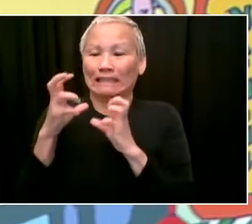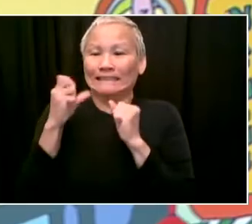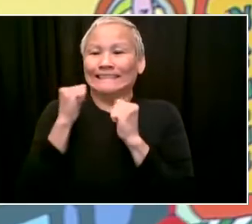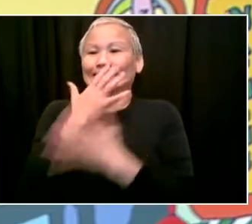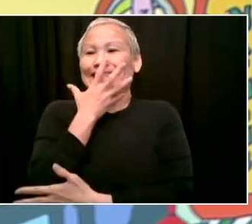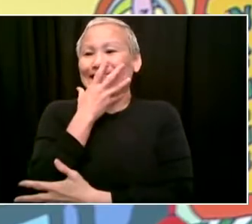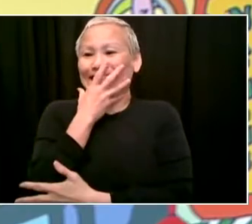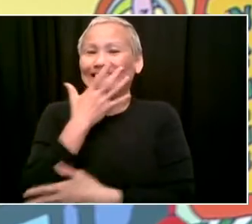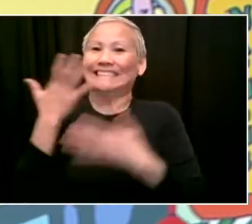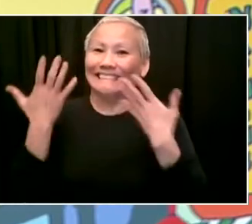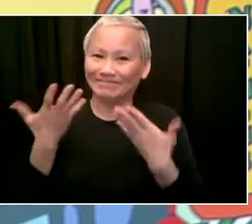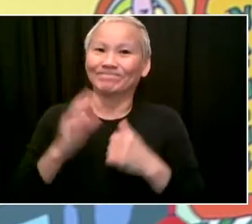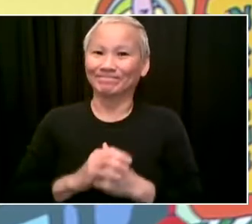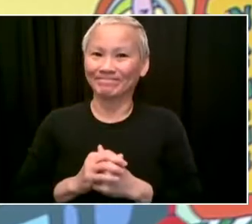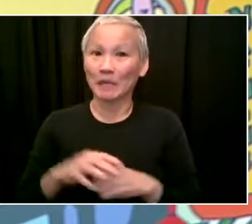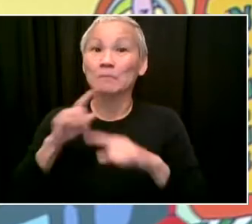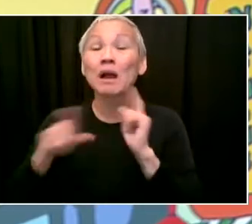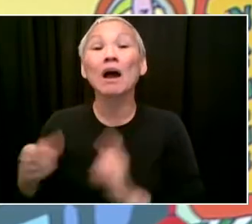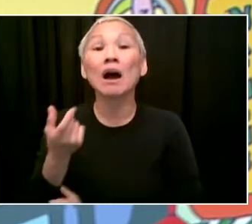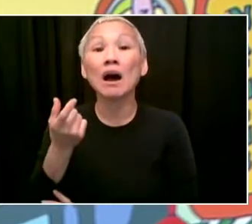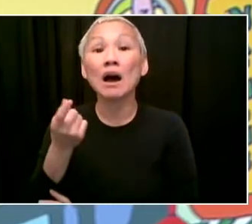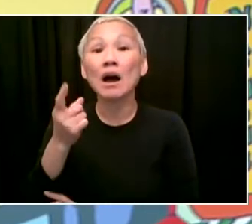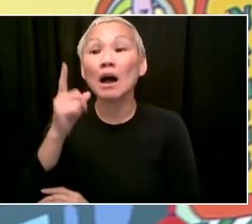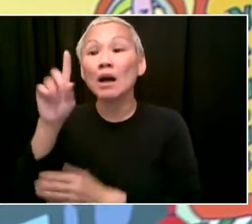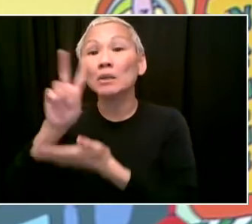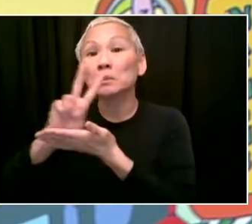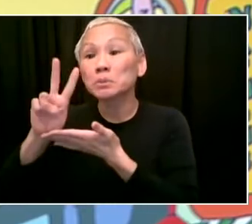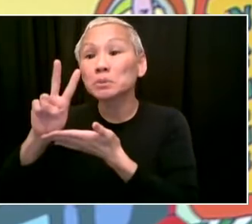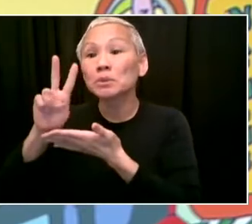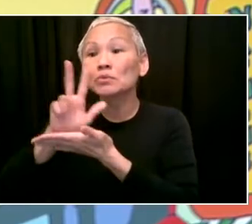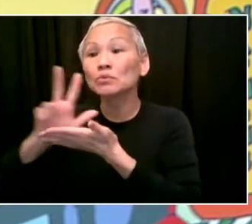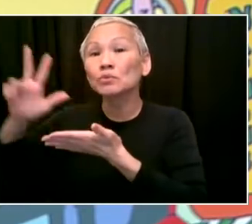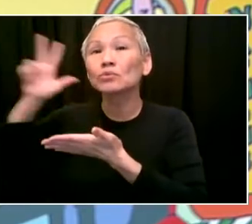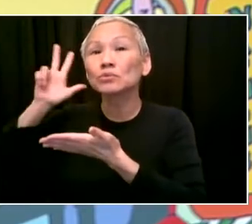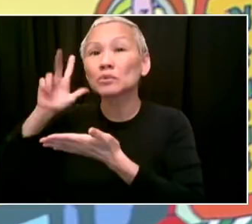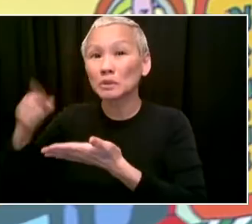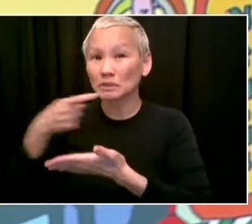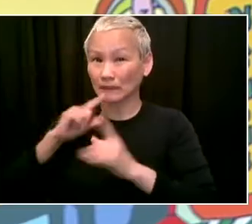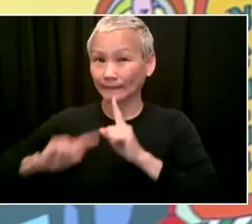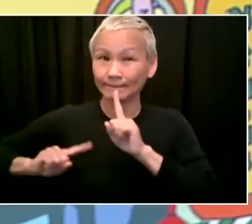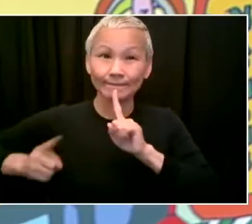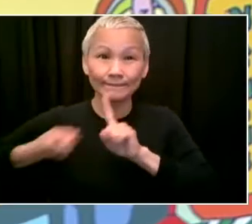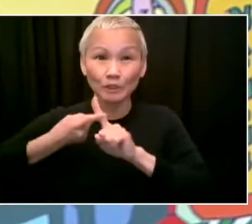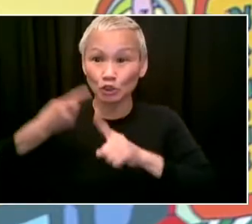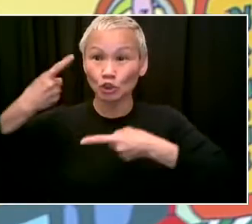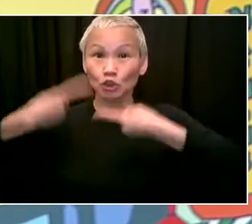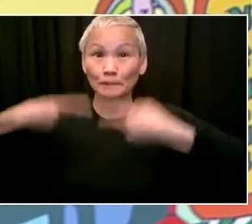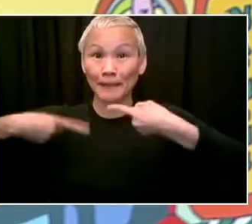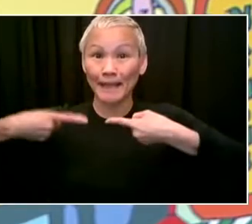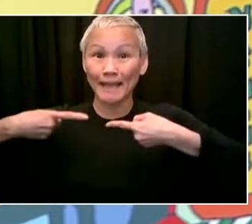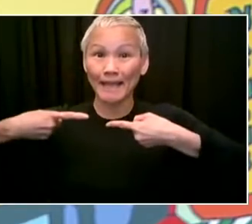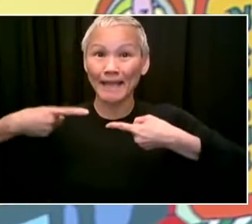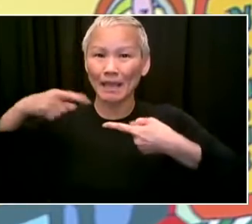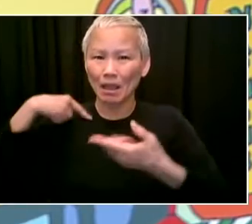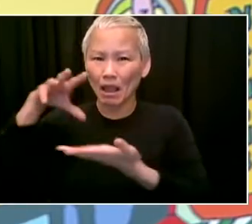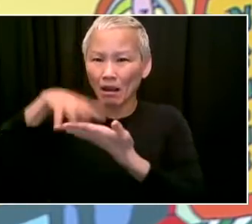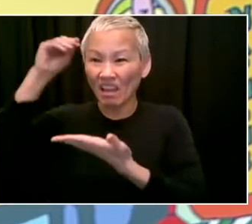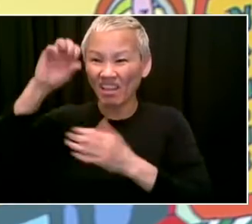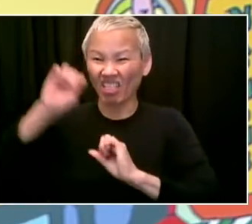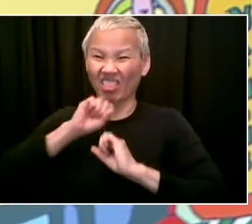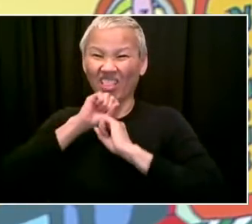weeks ago after the first debate that you didn't learn anything. You didn't learn anything last night? I won't say I didn't learn anything. I would say